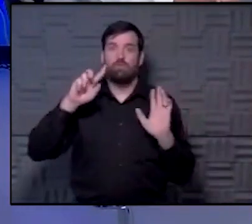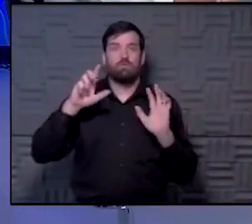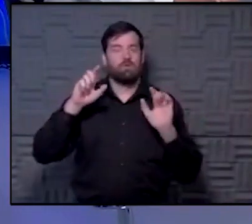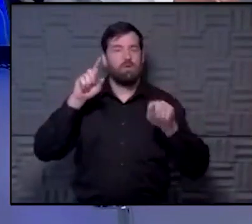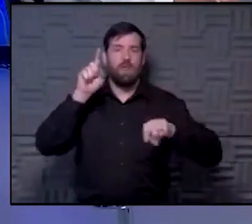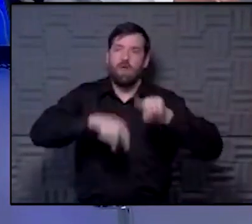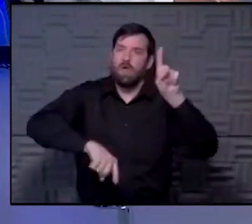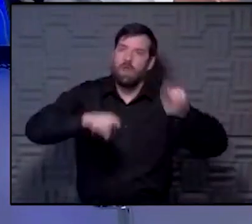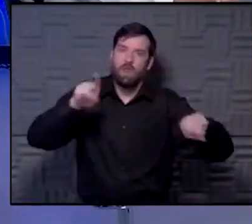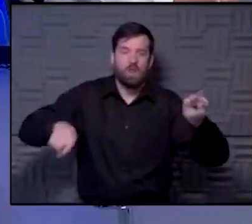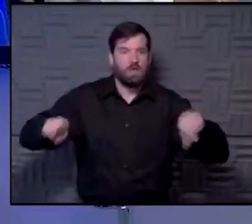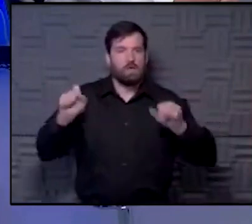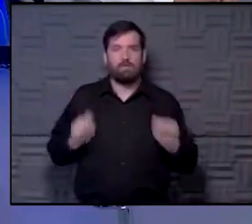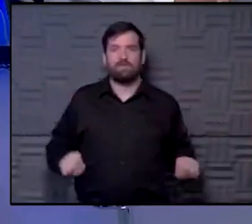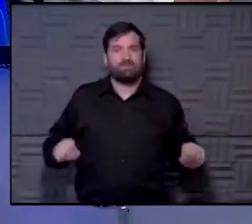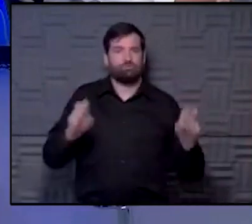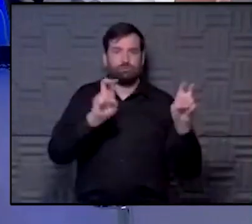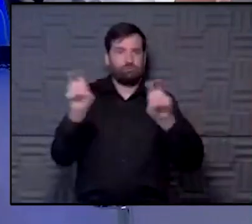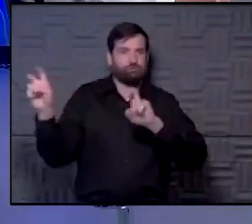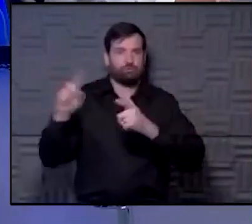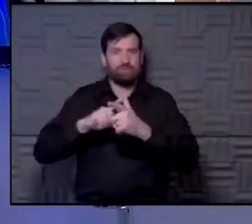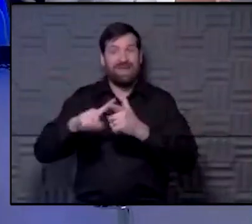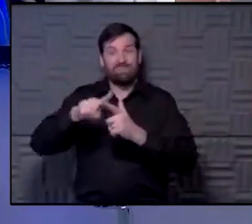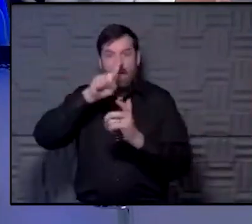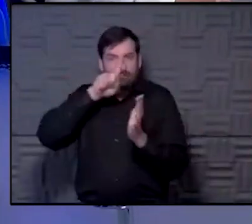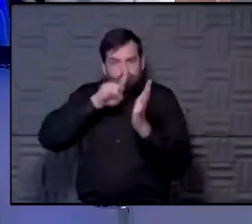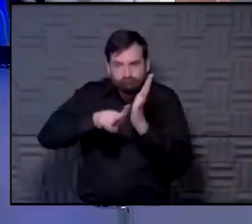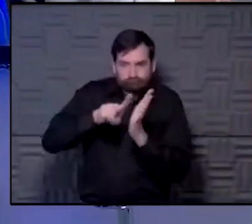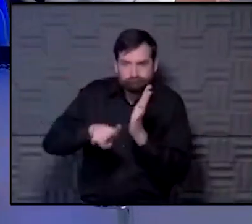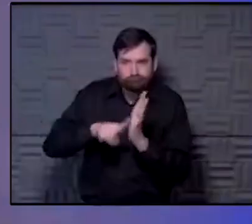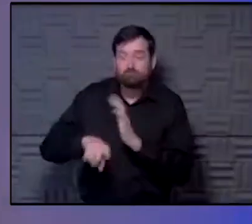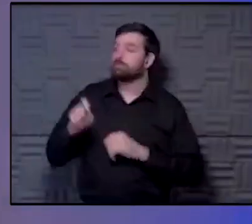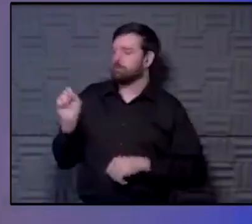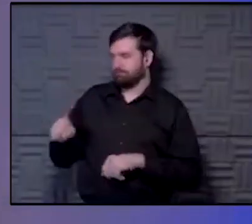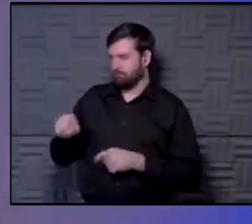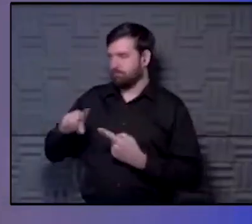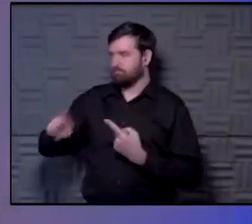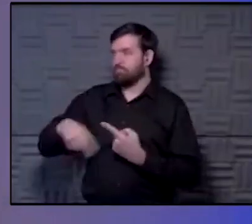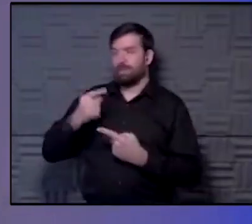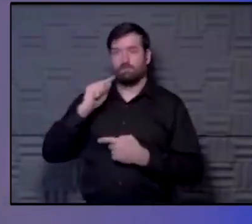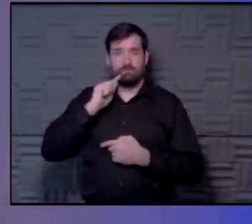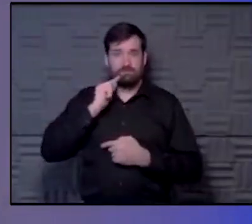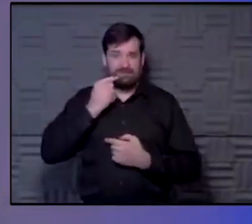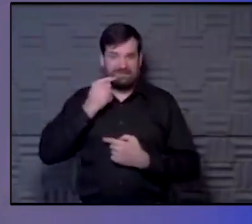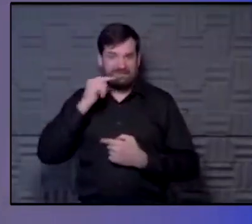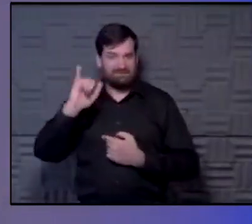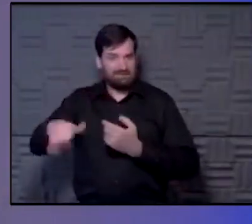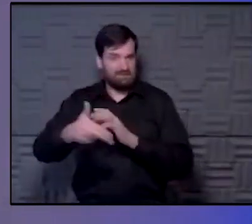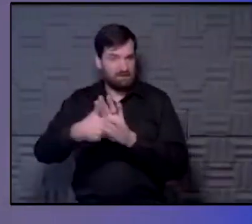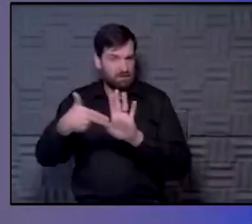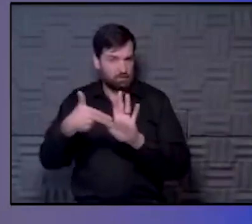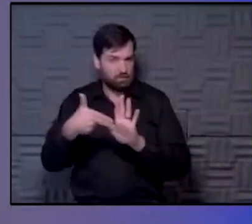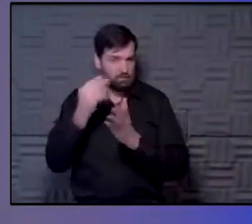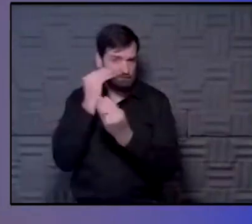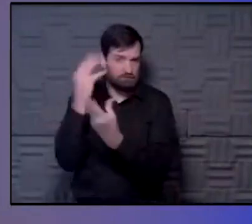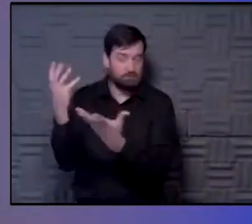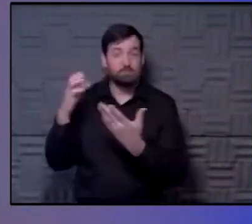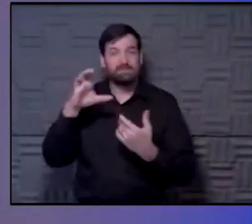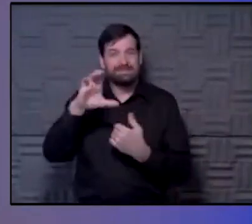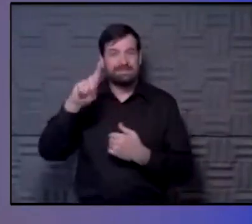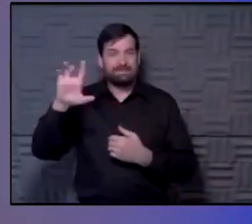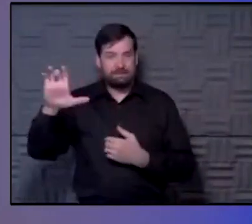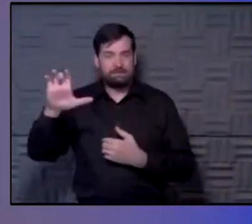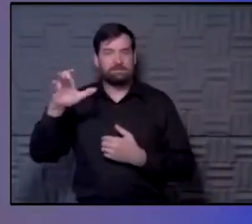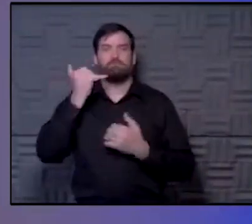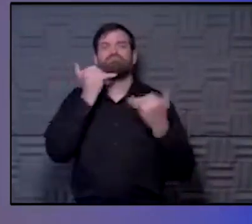different potentials as possible and then really dig into them. And when something as serious as this diagnosis is reported, the CDC starts